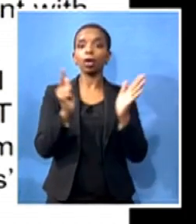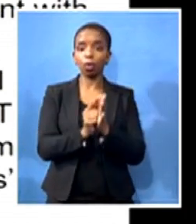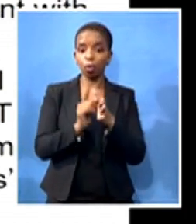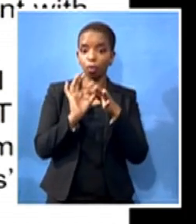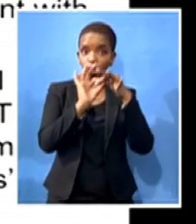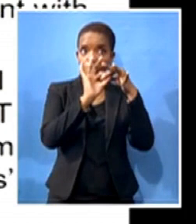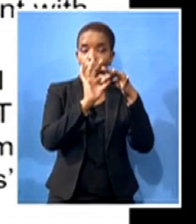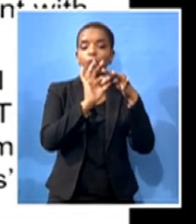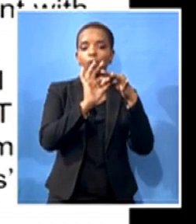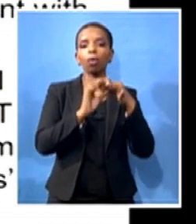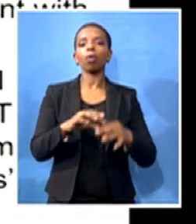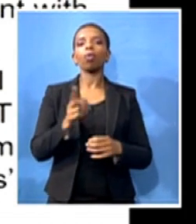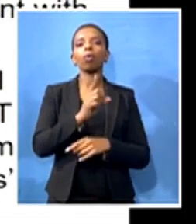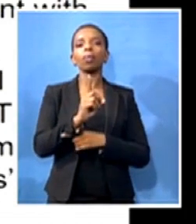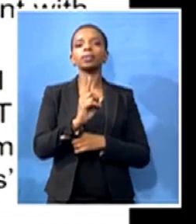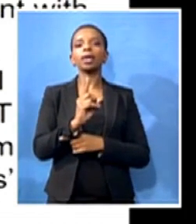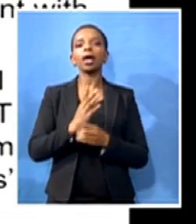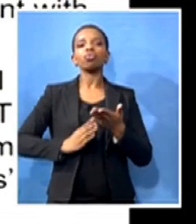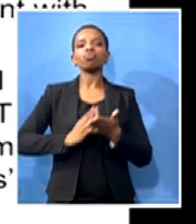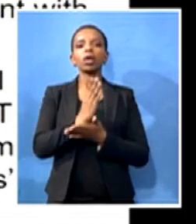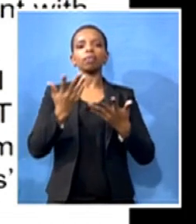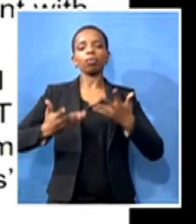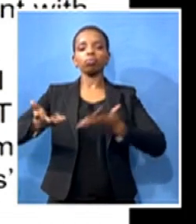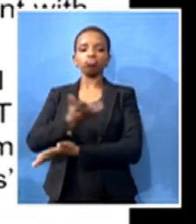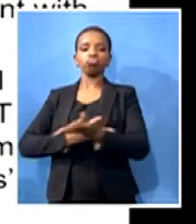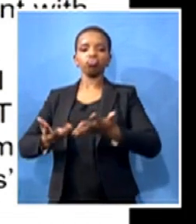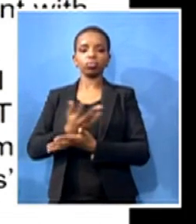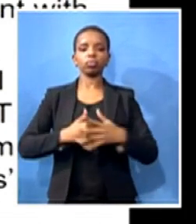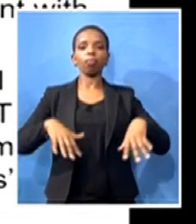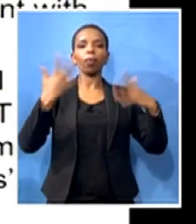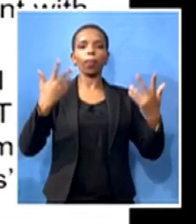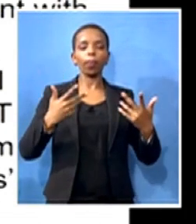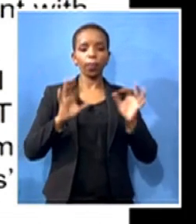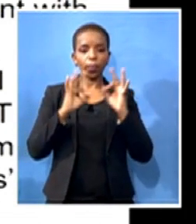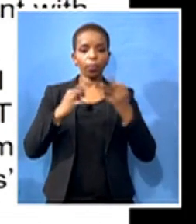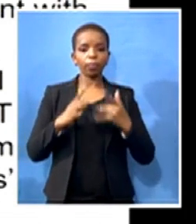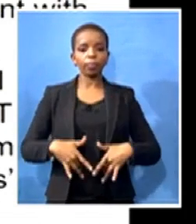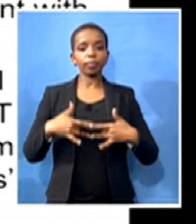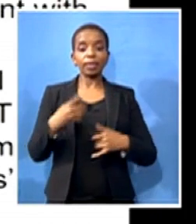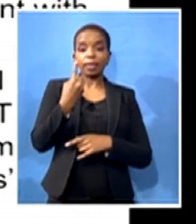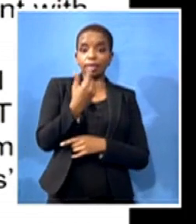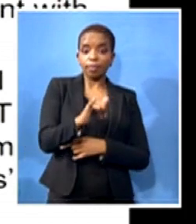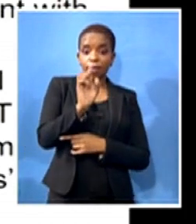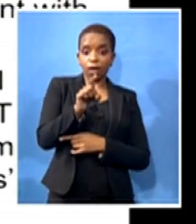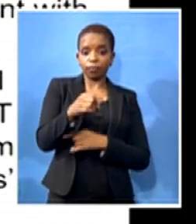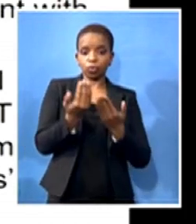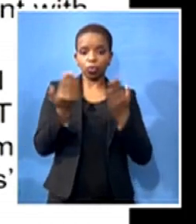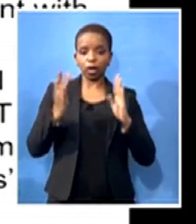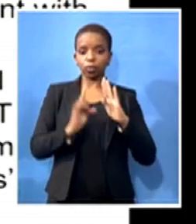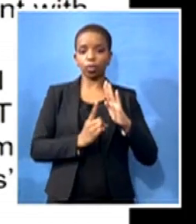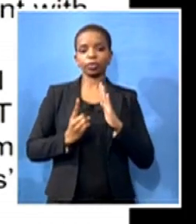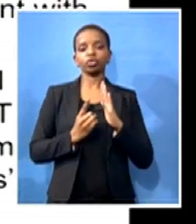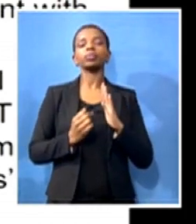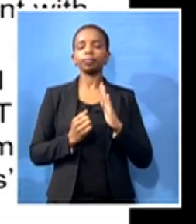right to a family life if isolation is necessary. So a national disaster of this